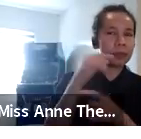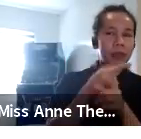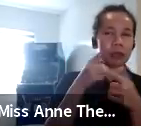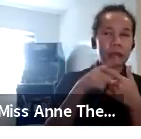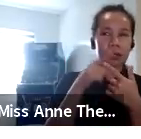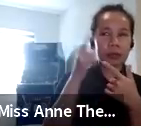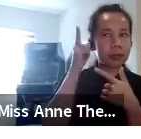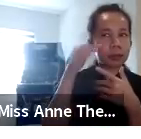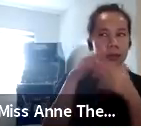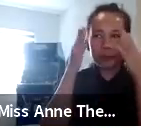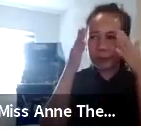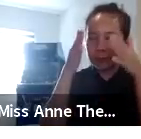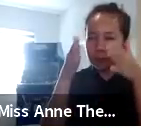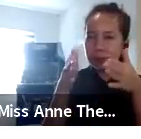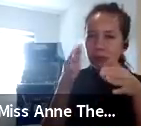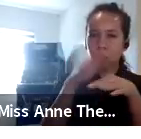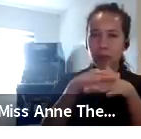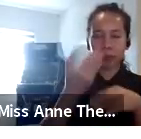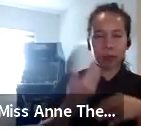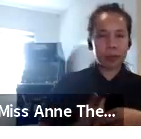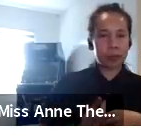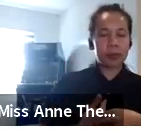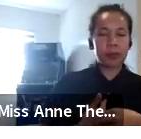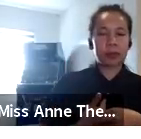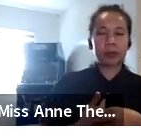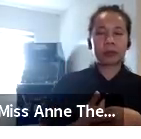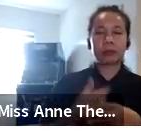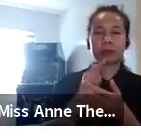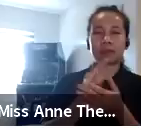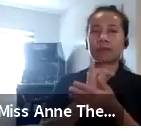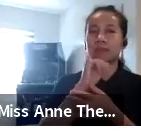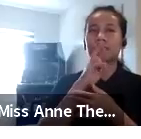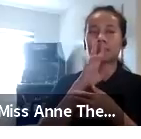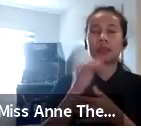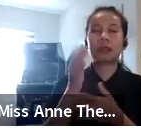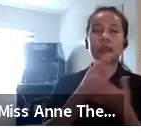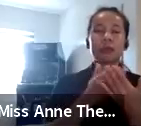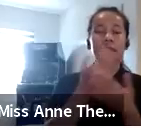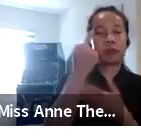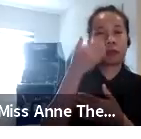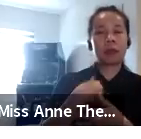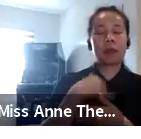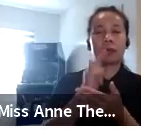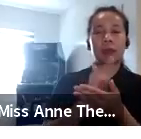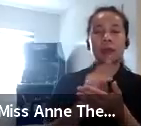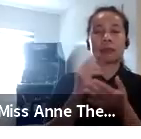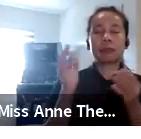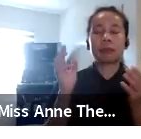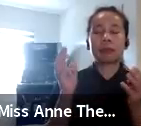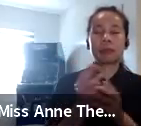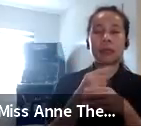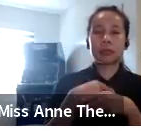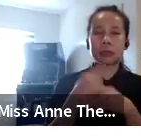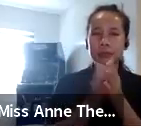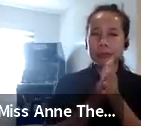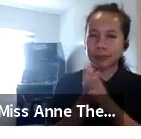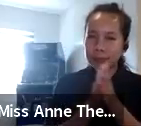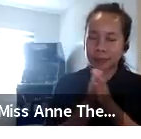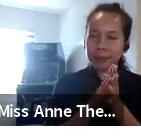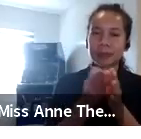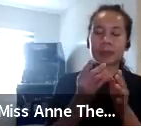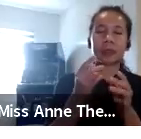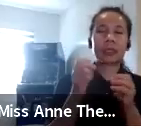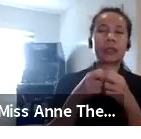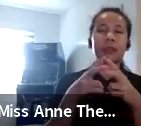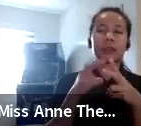you very attentively, that's something for me. And that keeps me going as a teacher. Even if we are very